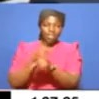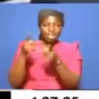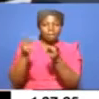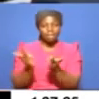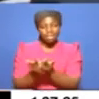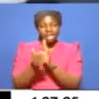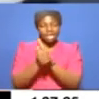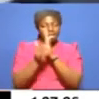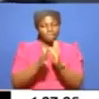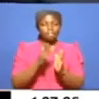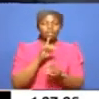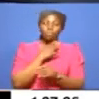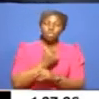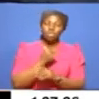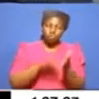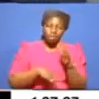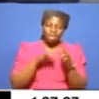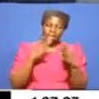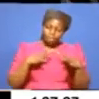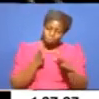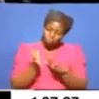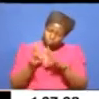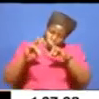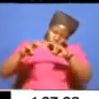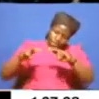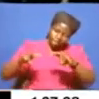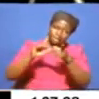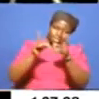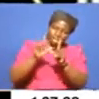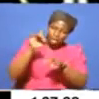those mining data to be clear on what the data is being